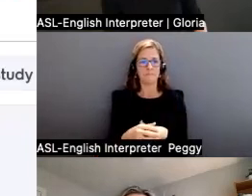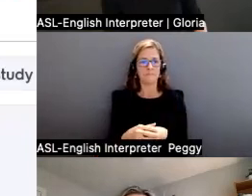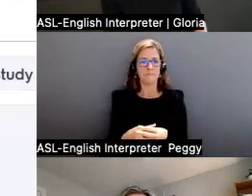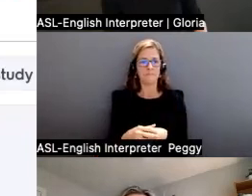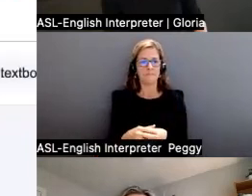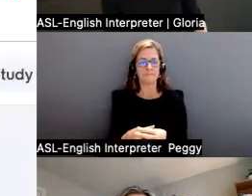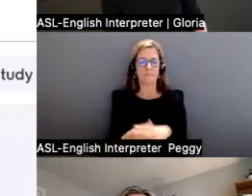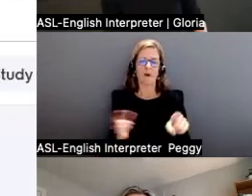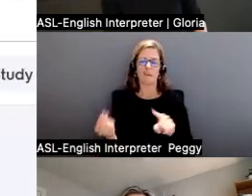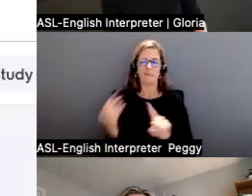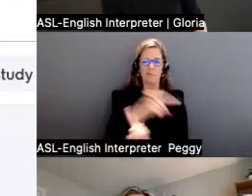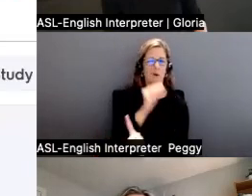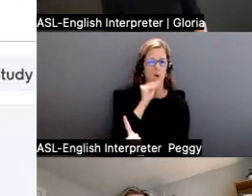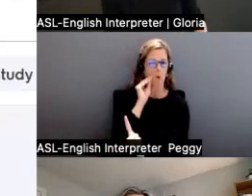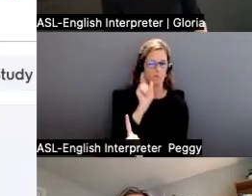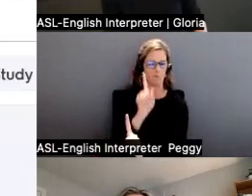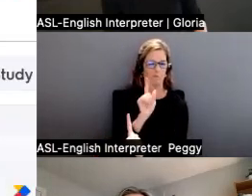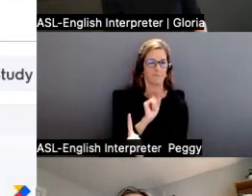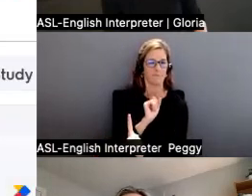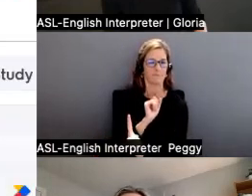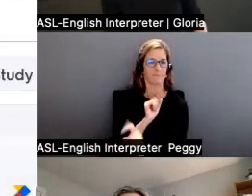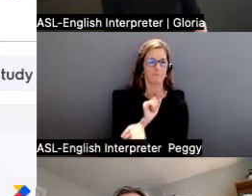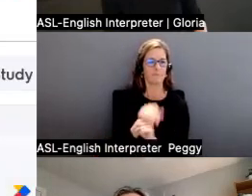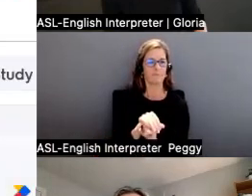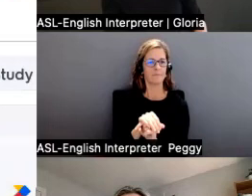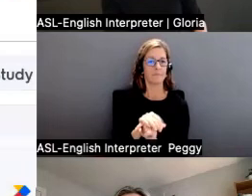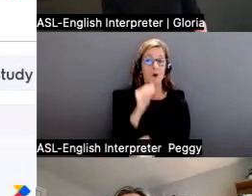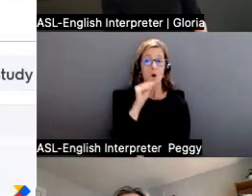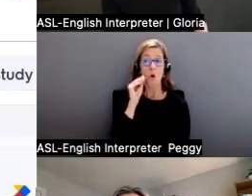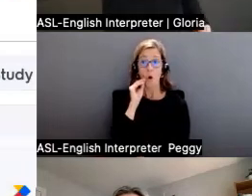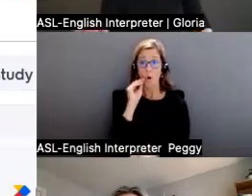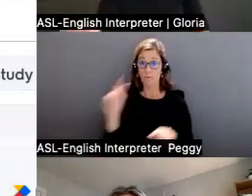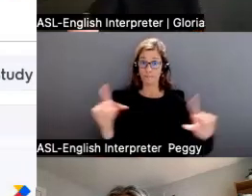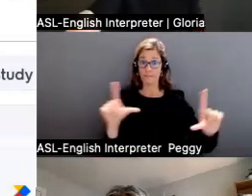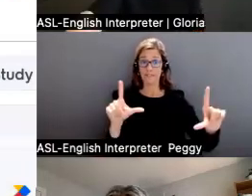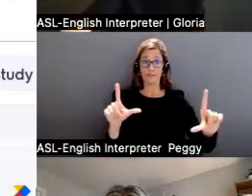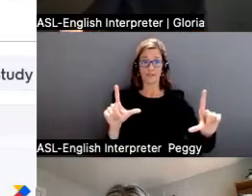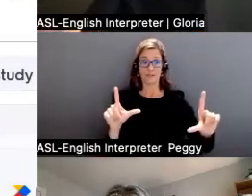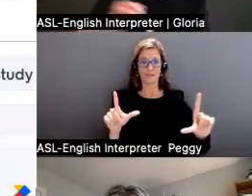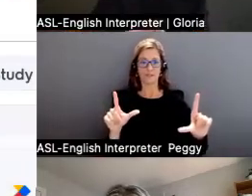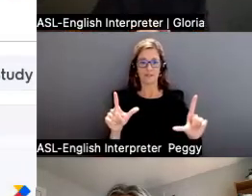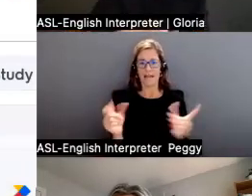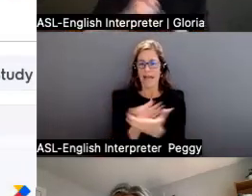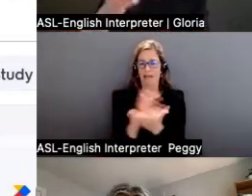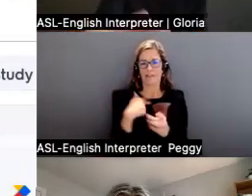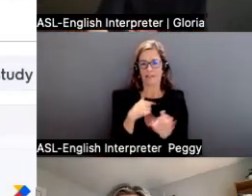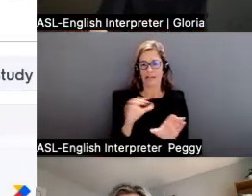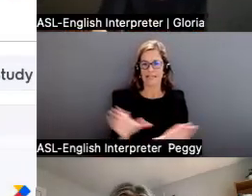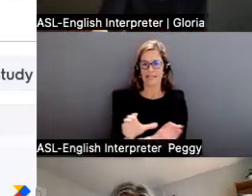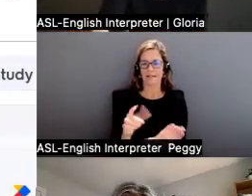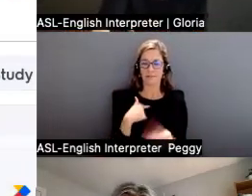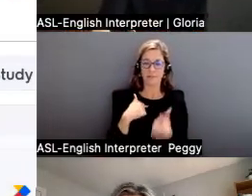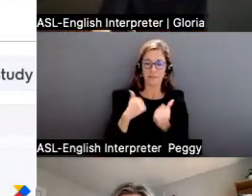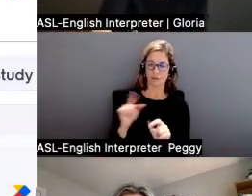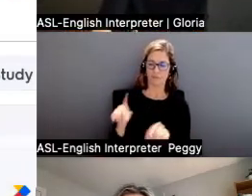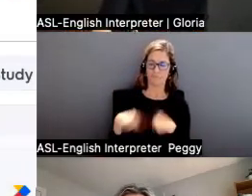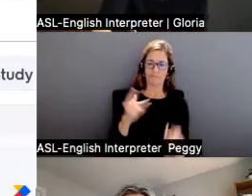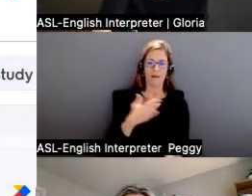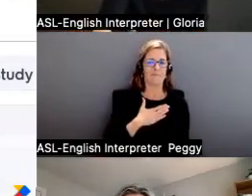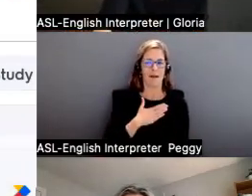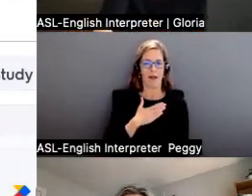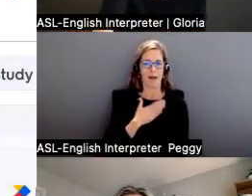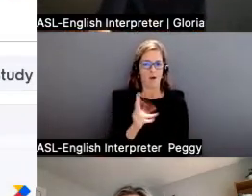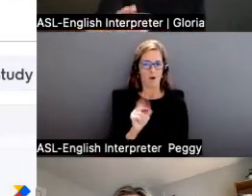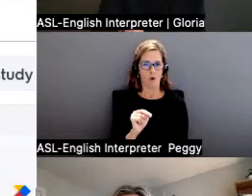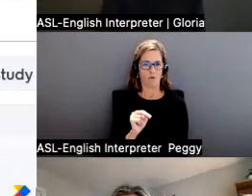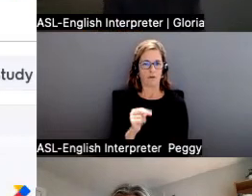click home just to go back. On the home page, you will see everything I did or tried. That's my content that I